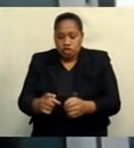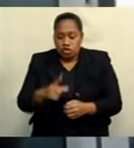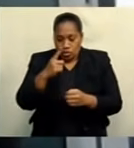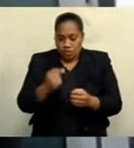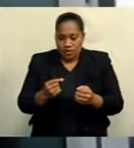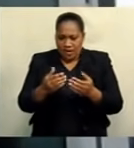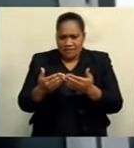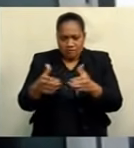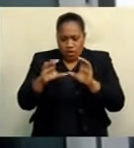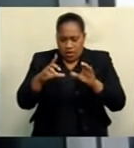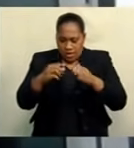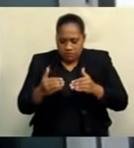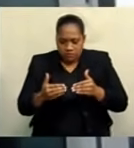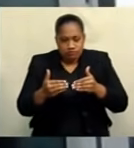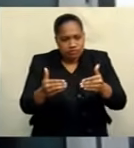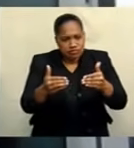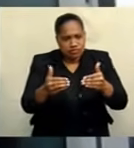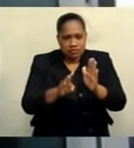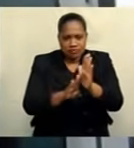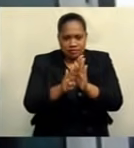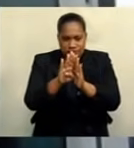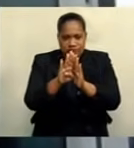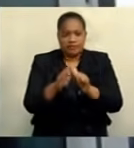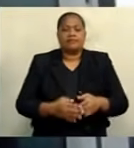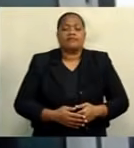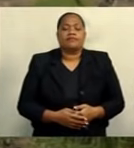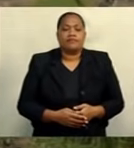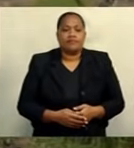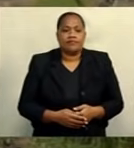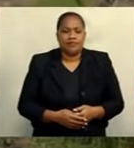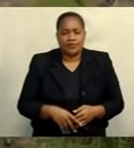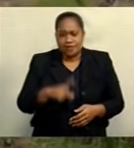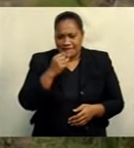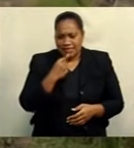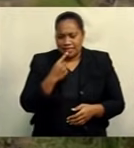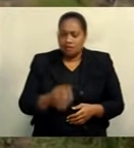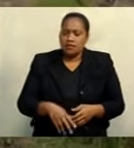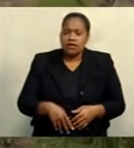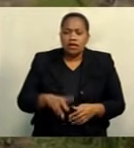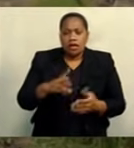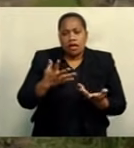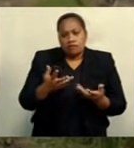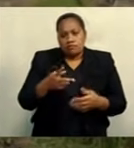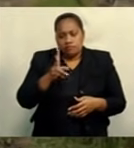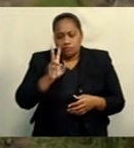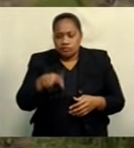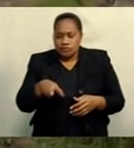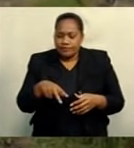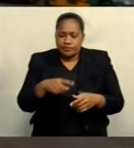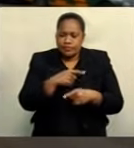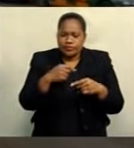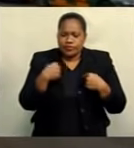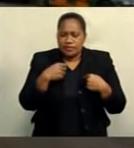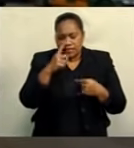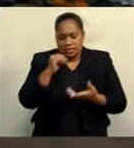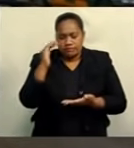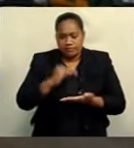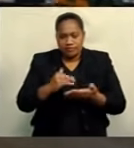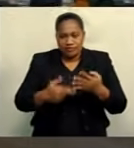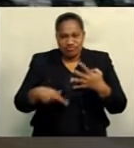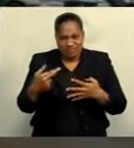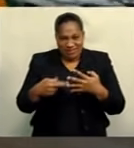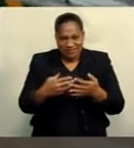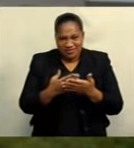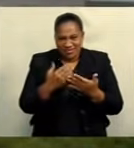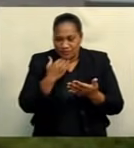day where the municipalities can say that, look, we can reduce the rates because we